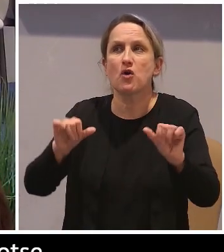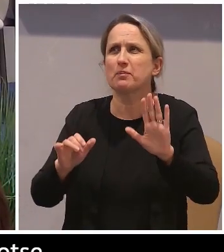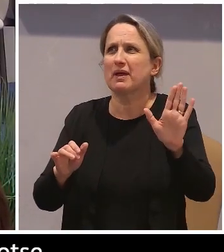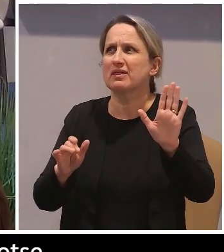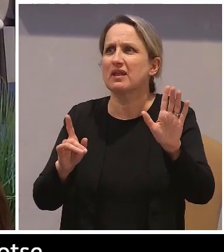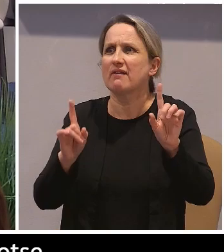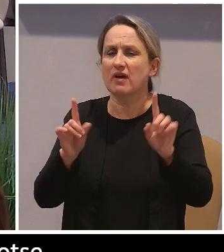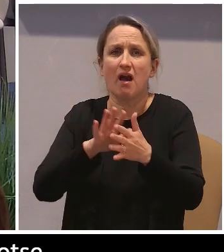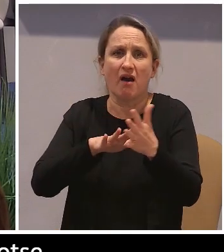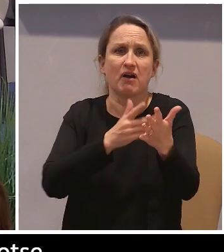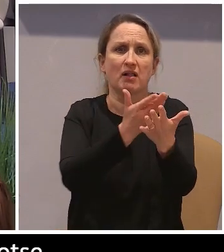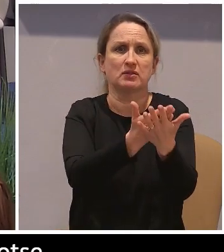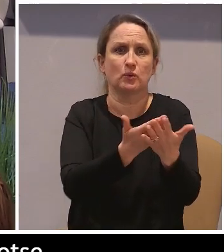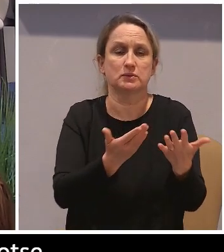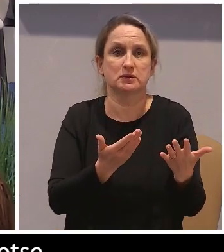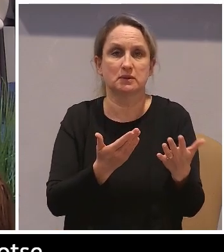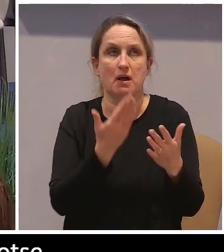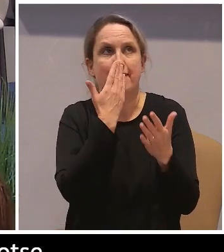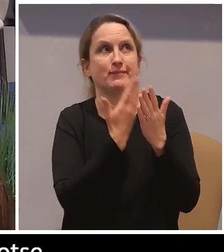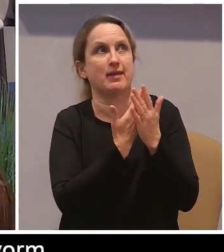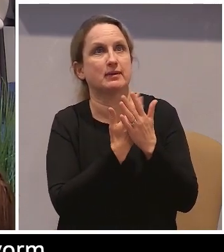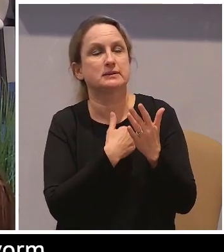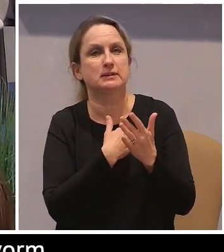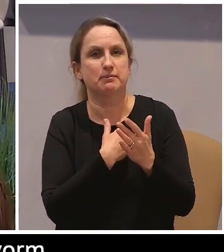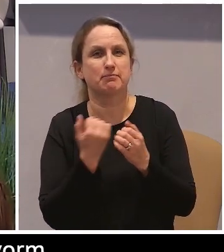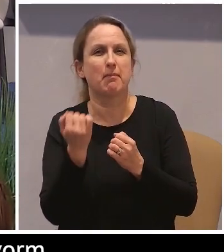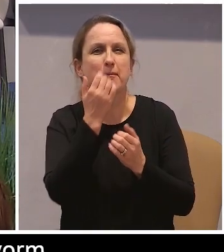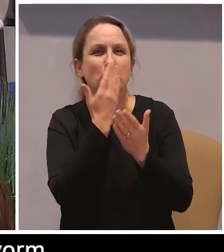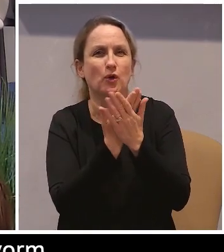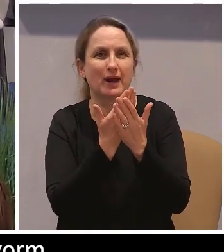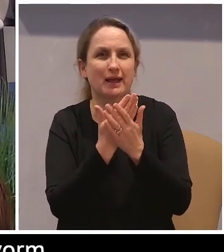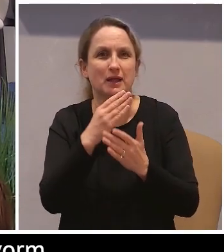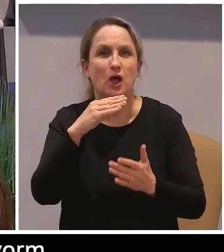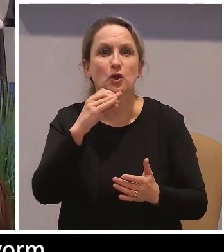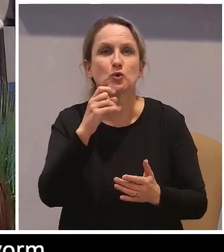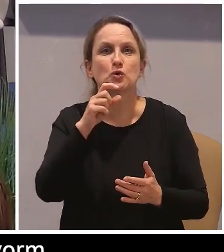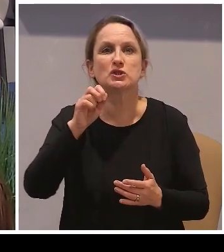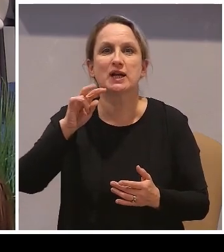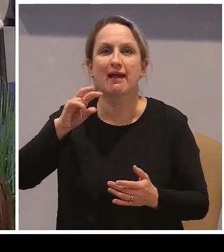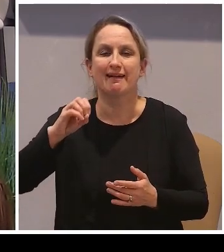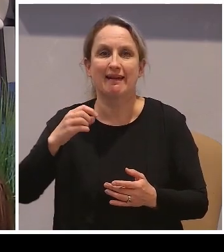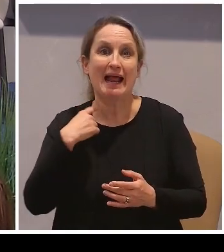website? nagu, ja teha avaldus. No, there is no template. You should write a request.